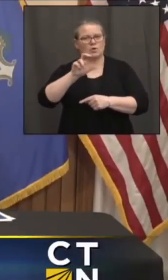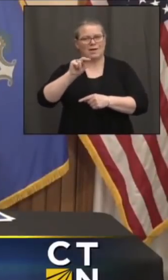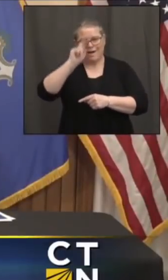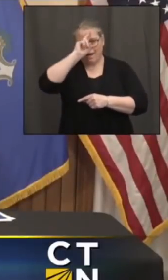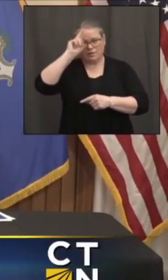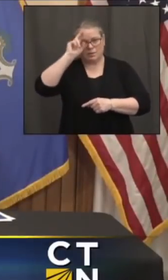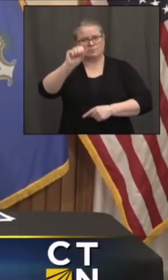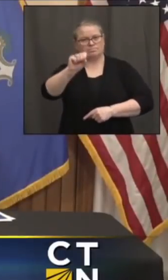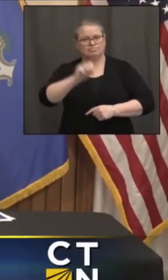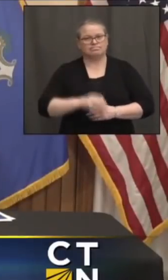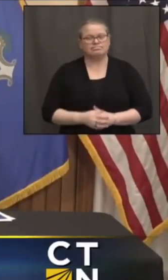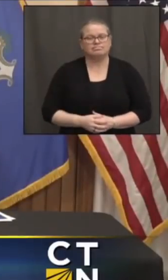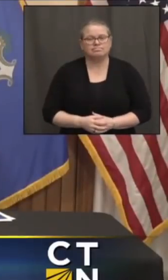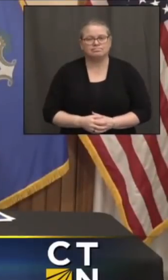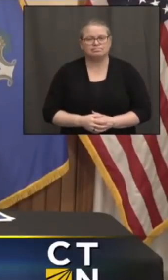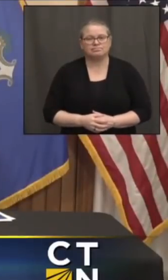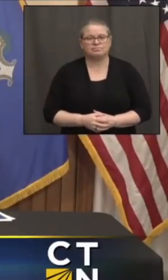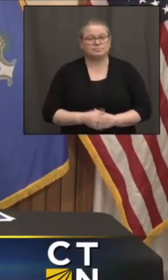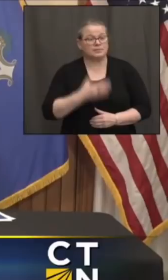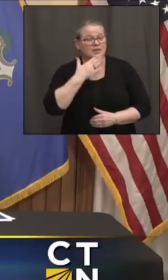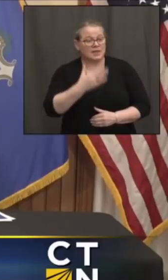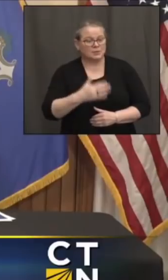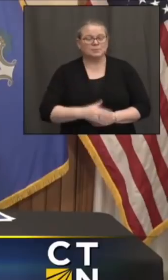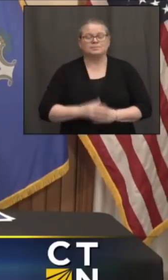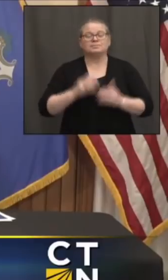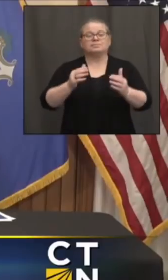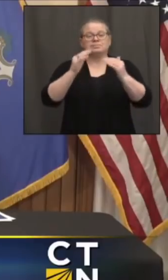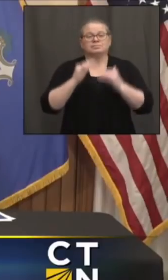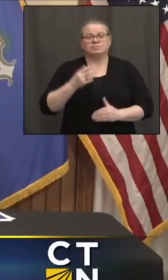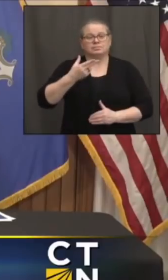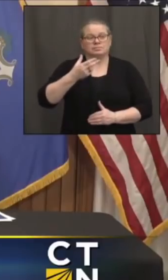Okay, thank you. Hearst, Connecticut Media.